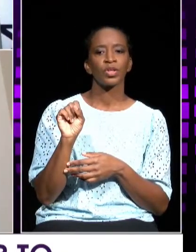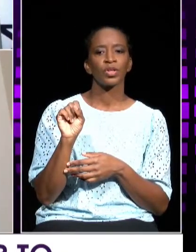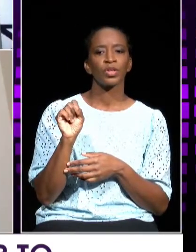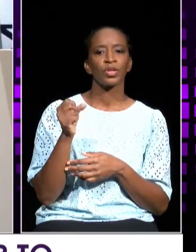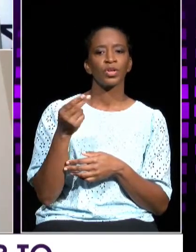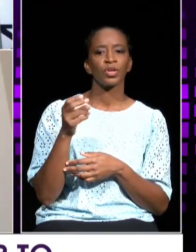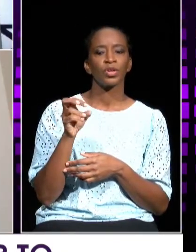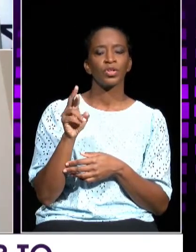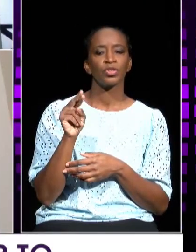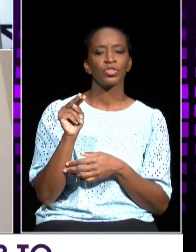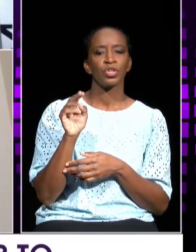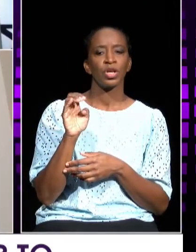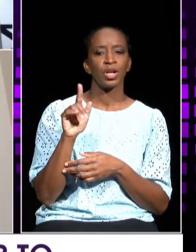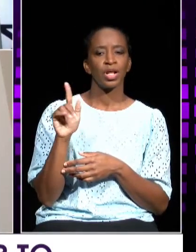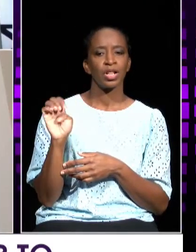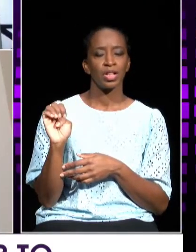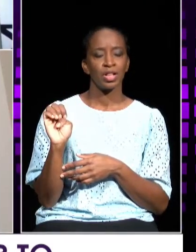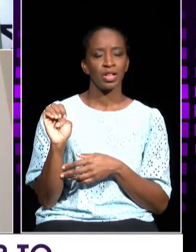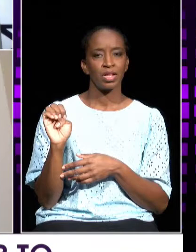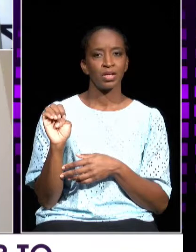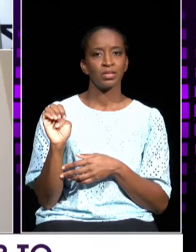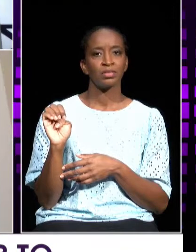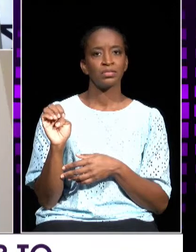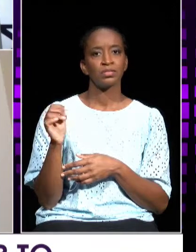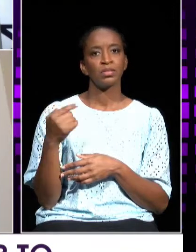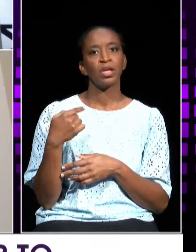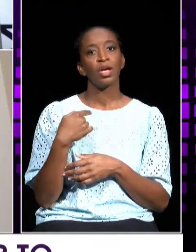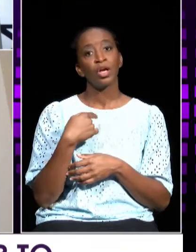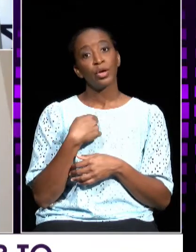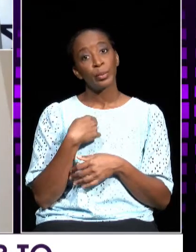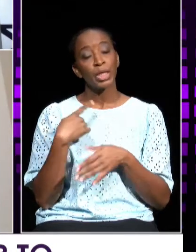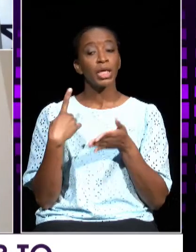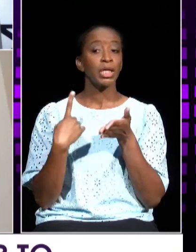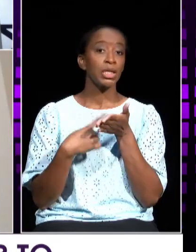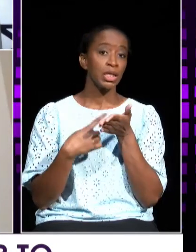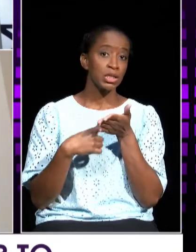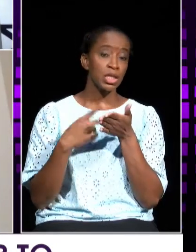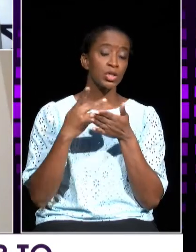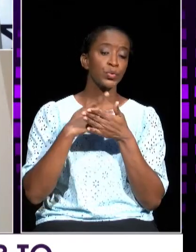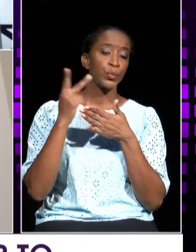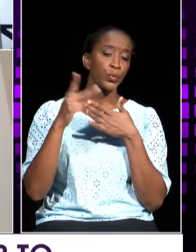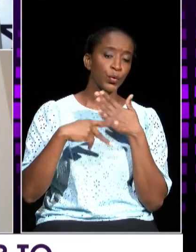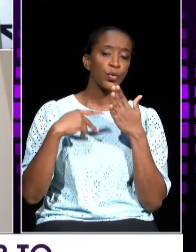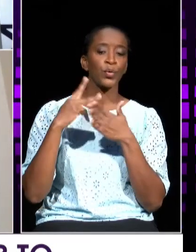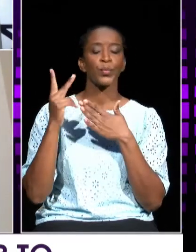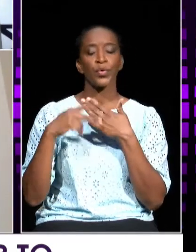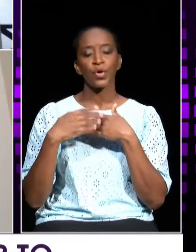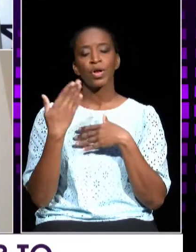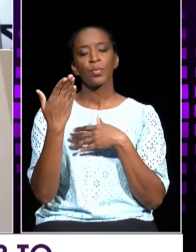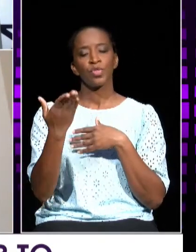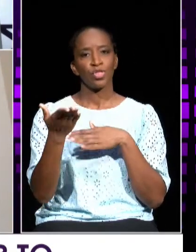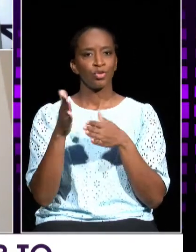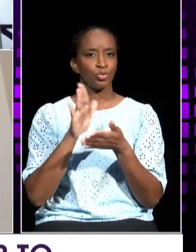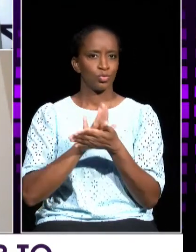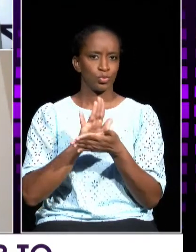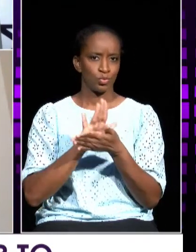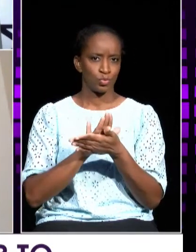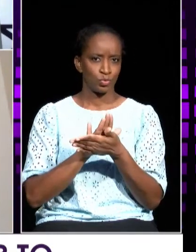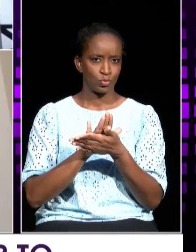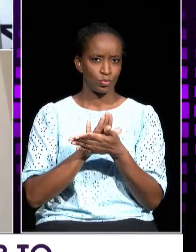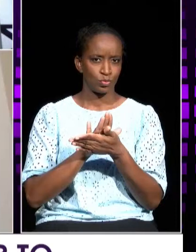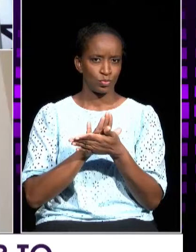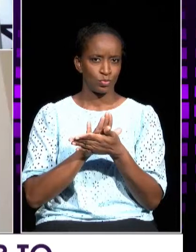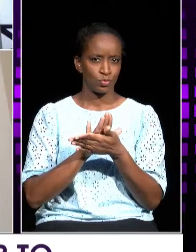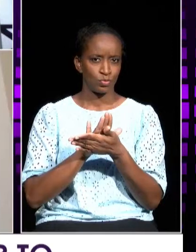it's all well and fine for me to talk about programs that are available at school. But more often than not, the